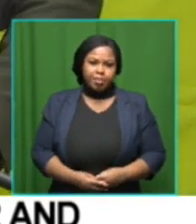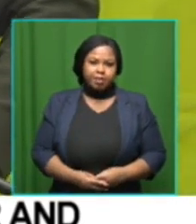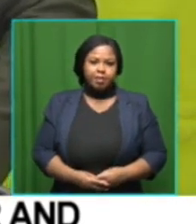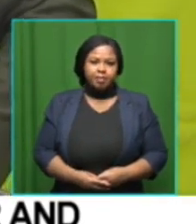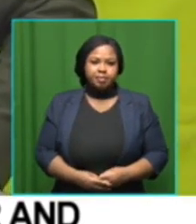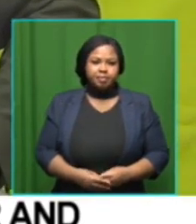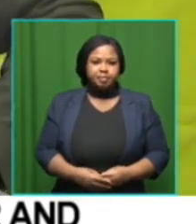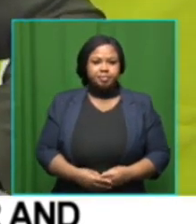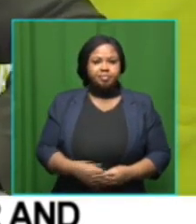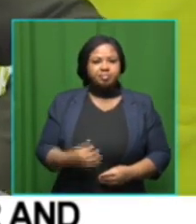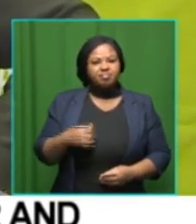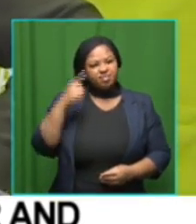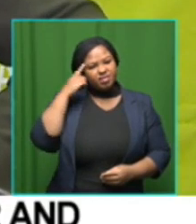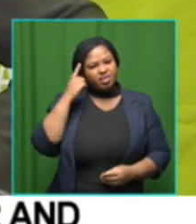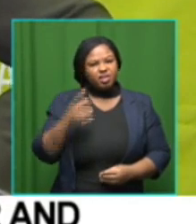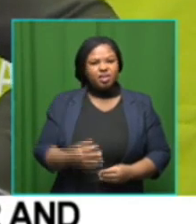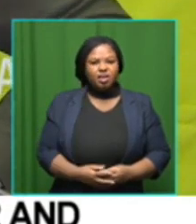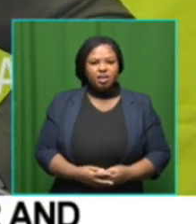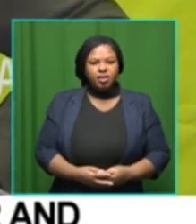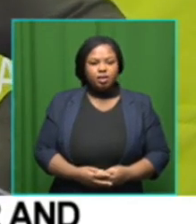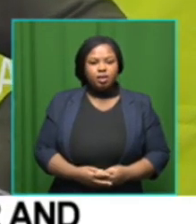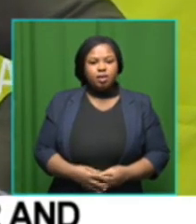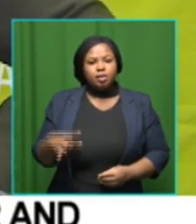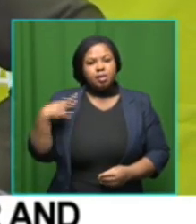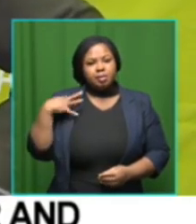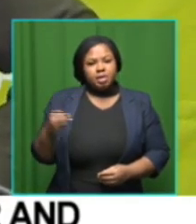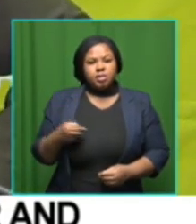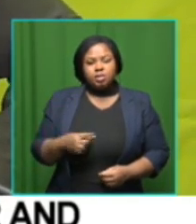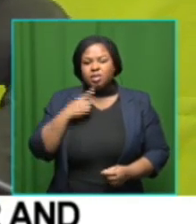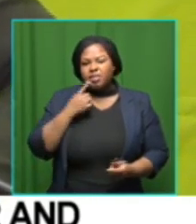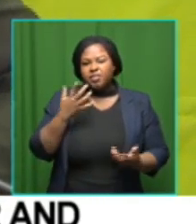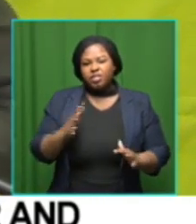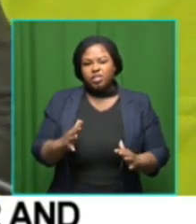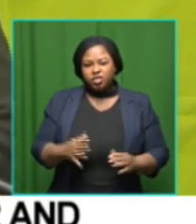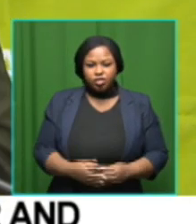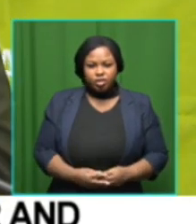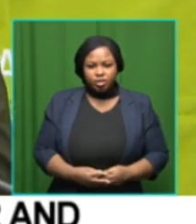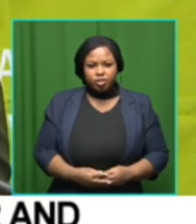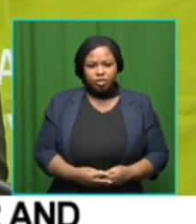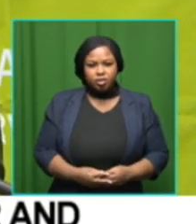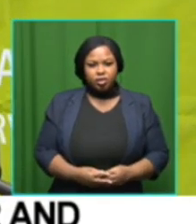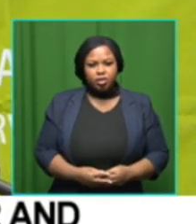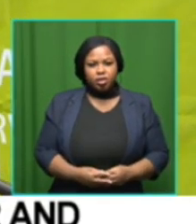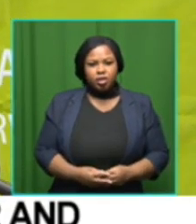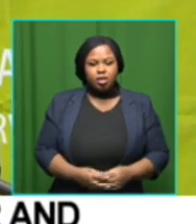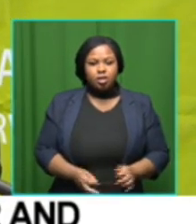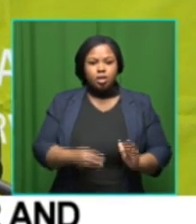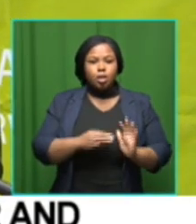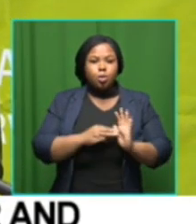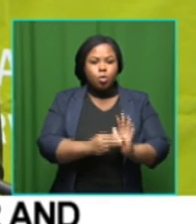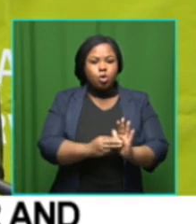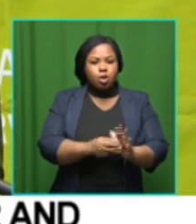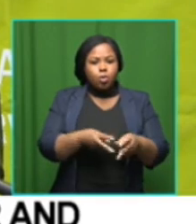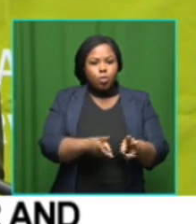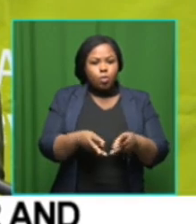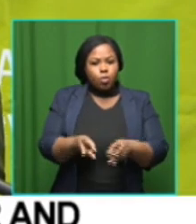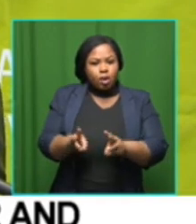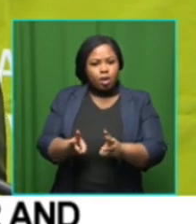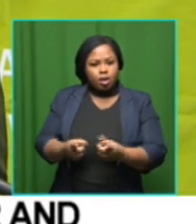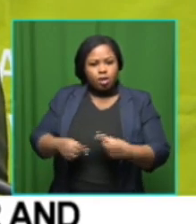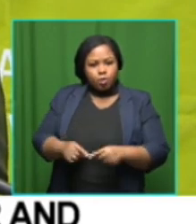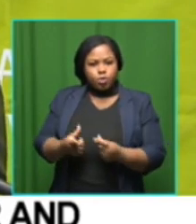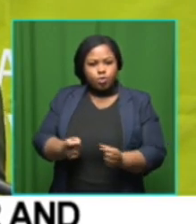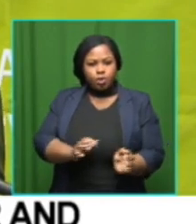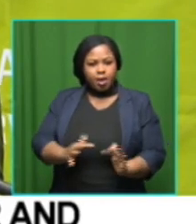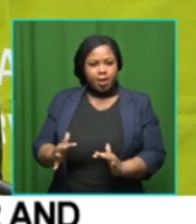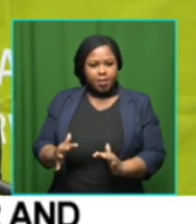I think we've been doing a lot of, I think Minister spoke about the modeling that we are doing, and in